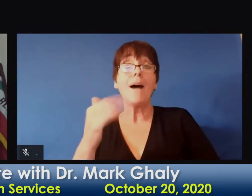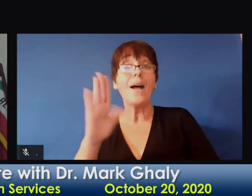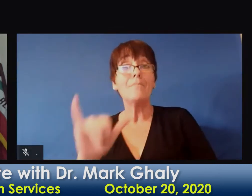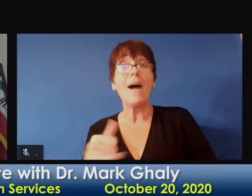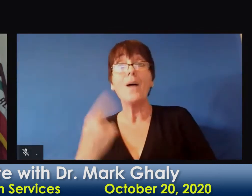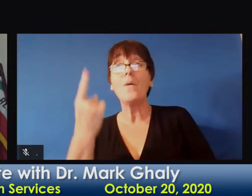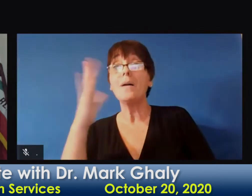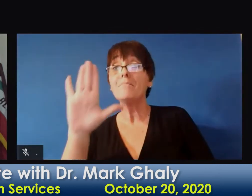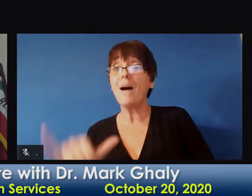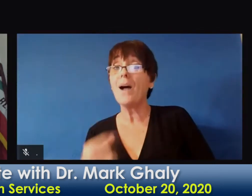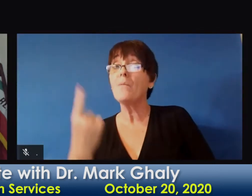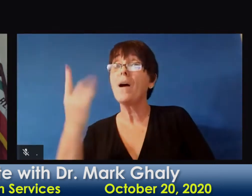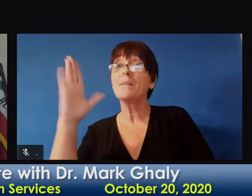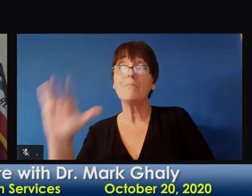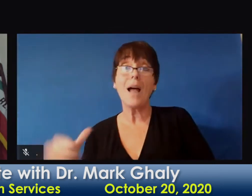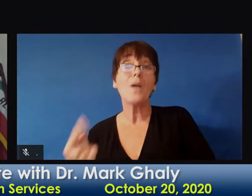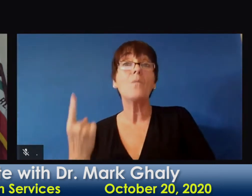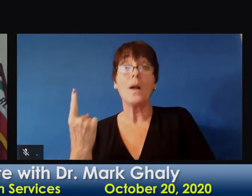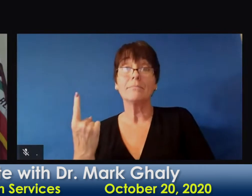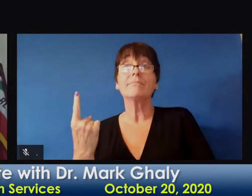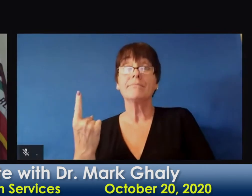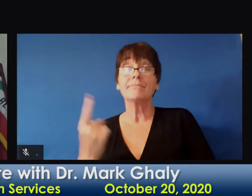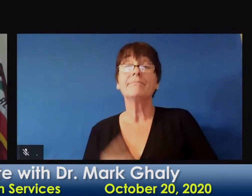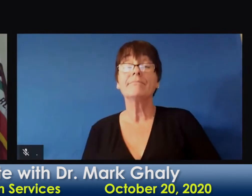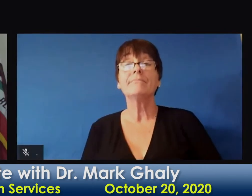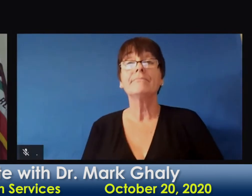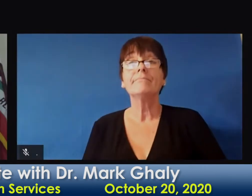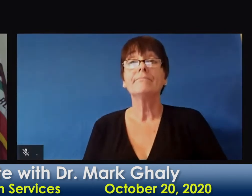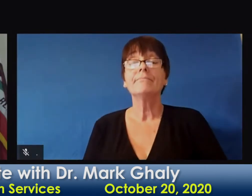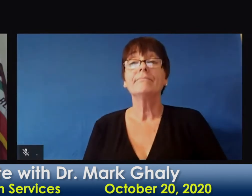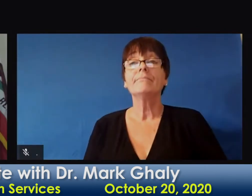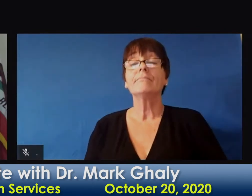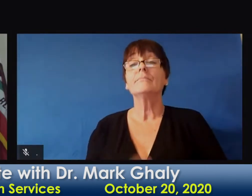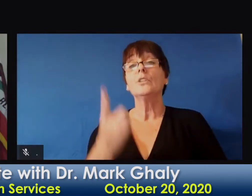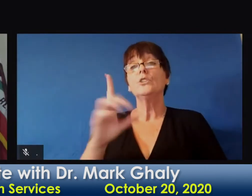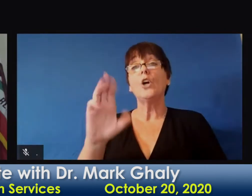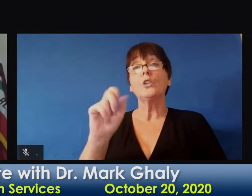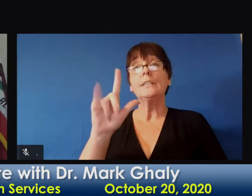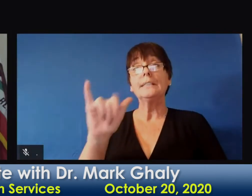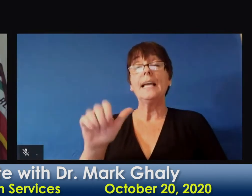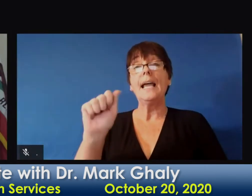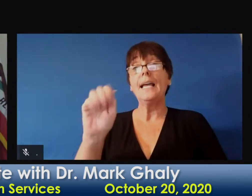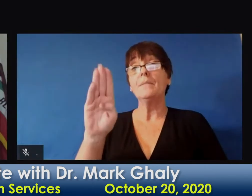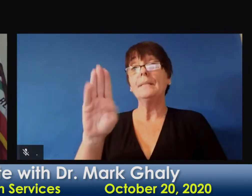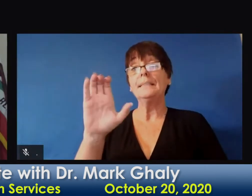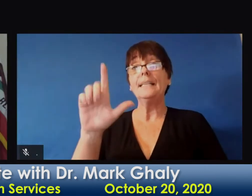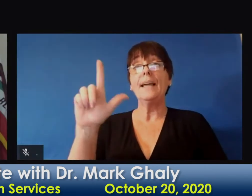the entire state is our hope. Patrick Healy, NBC Los Angeles.